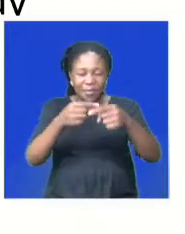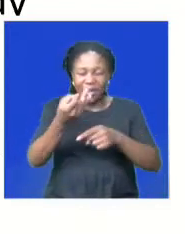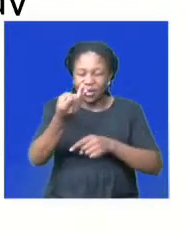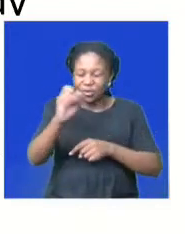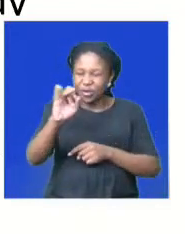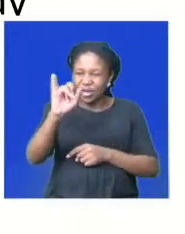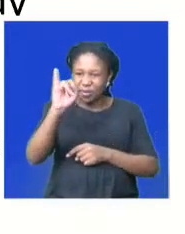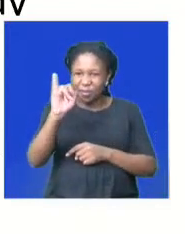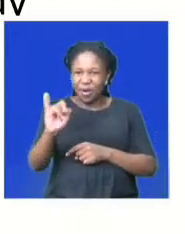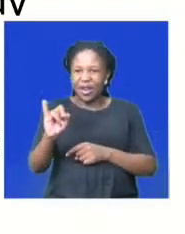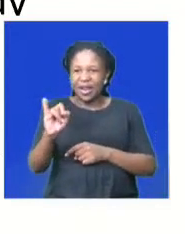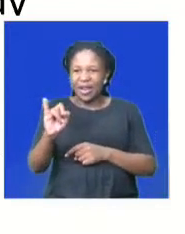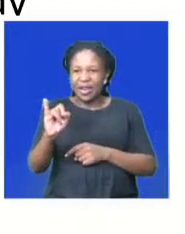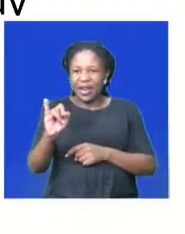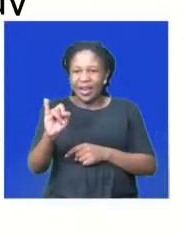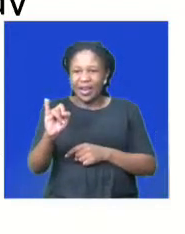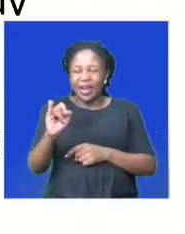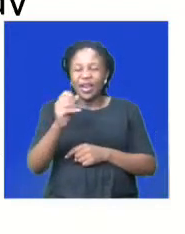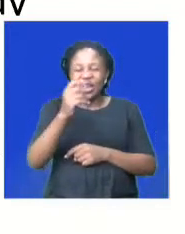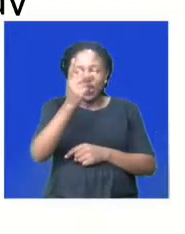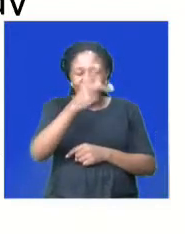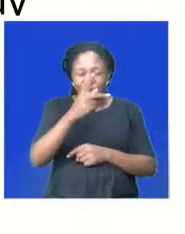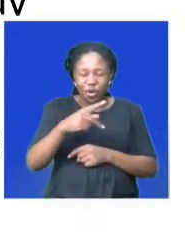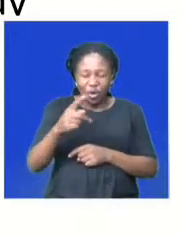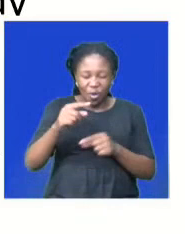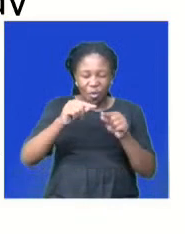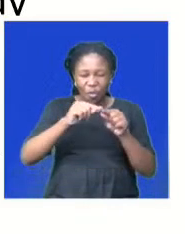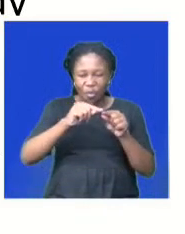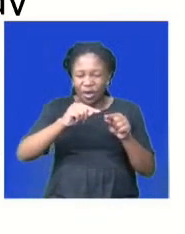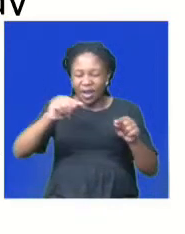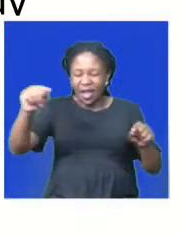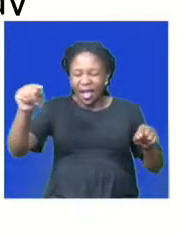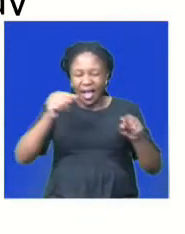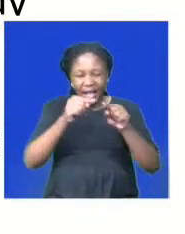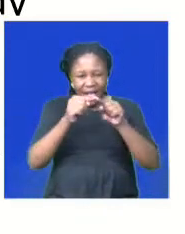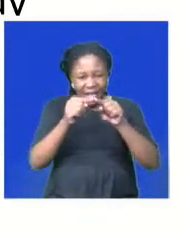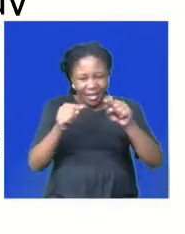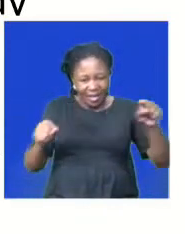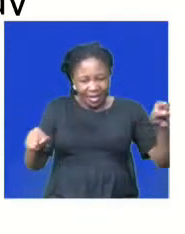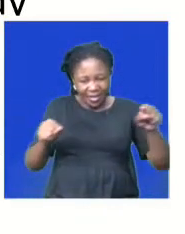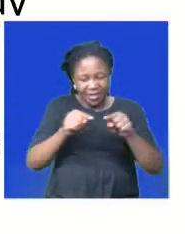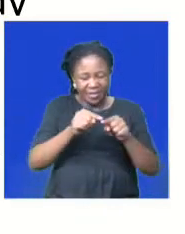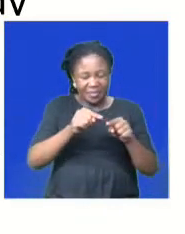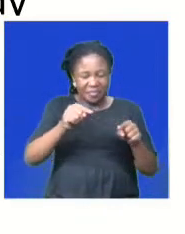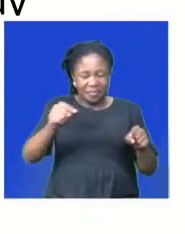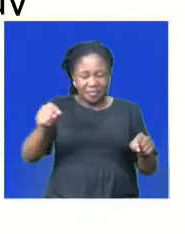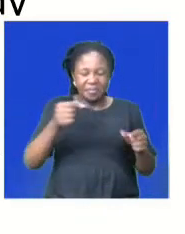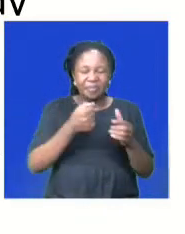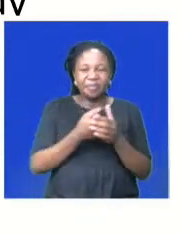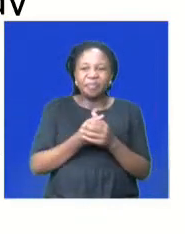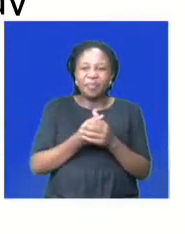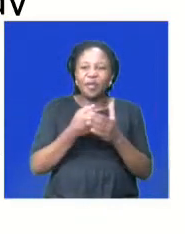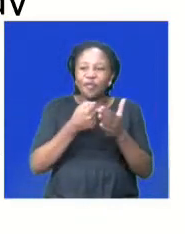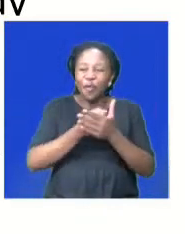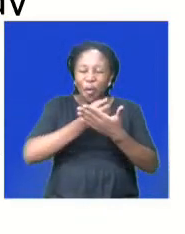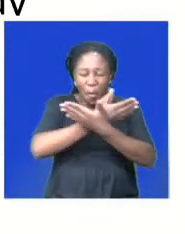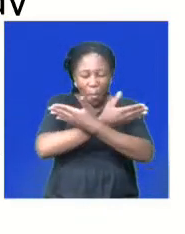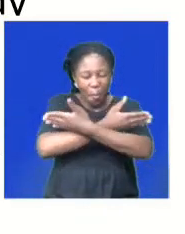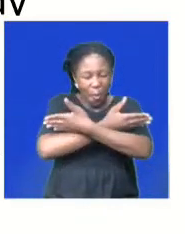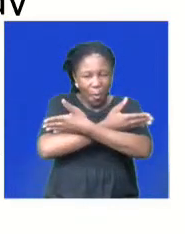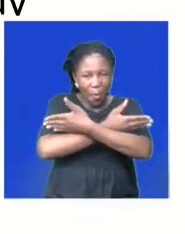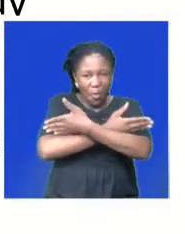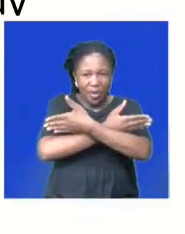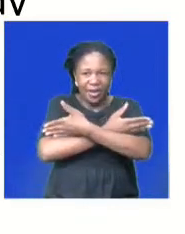draw lines to match each body part with the correct sense. You draw lines